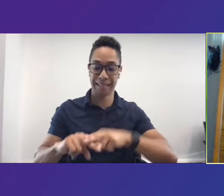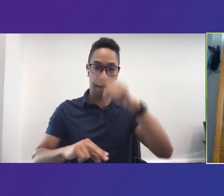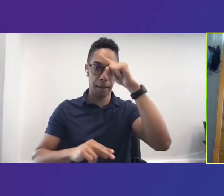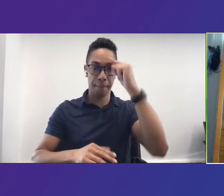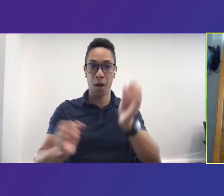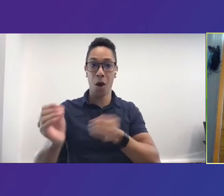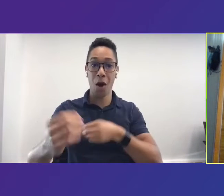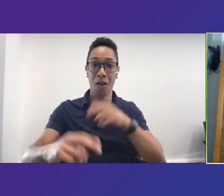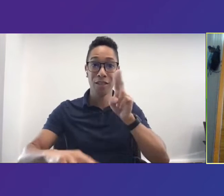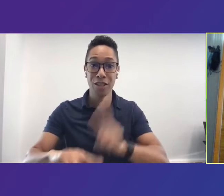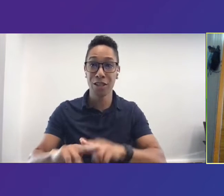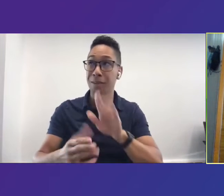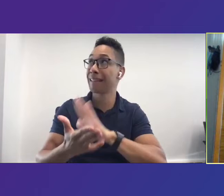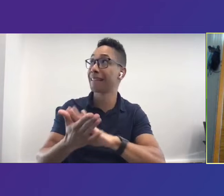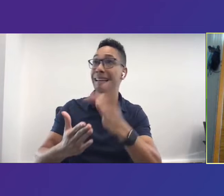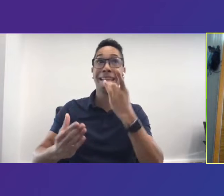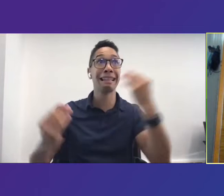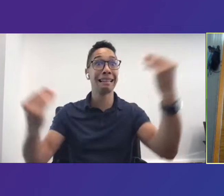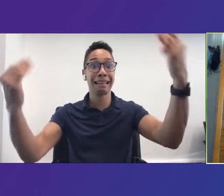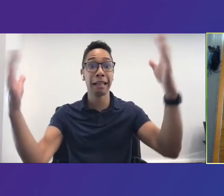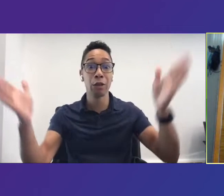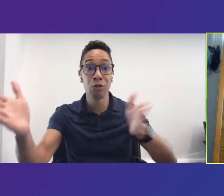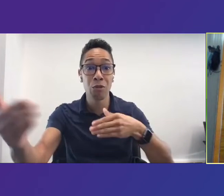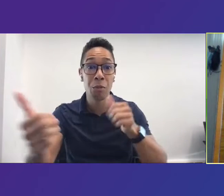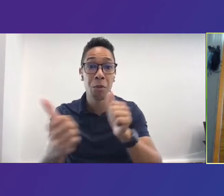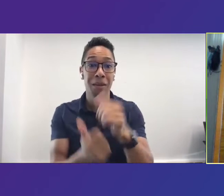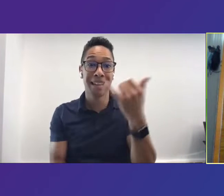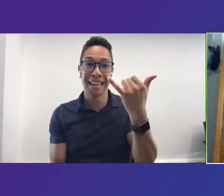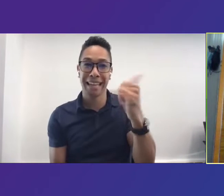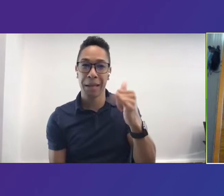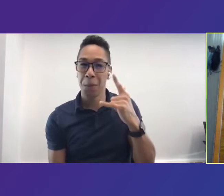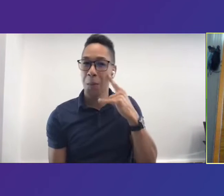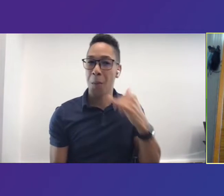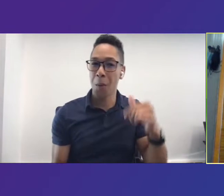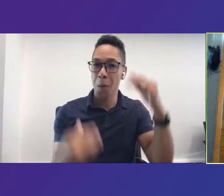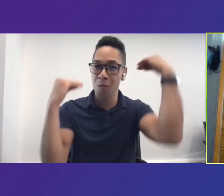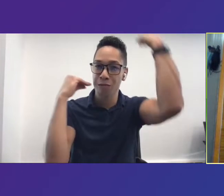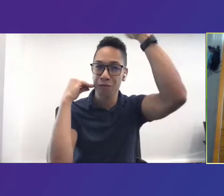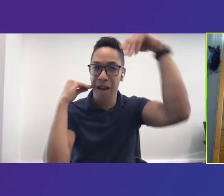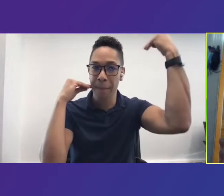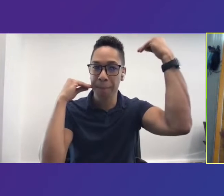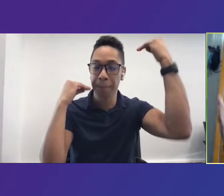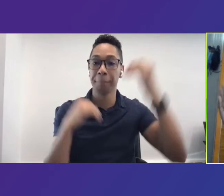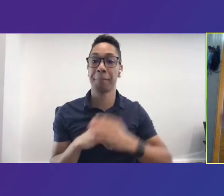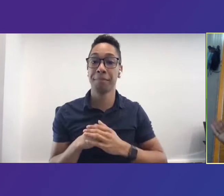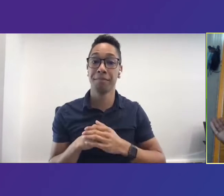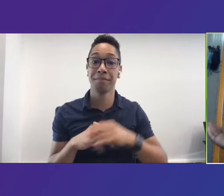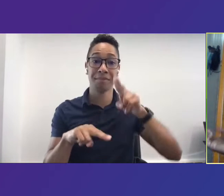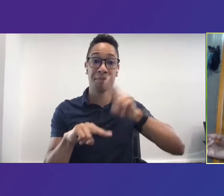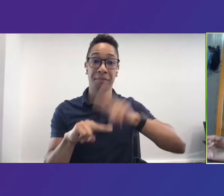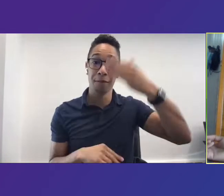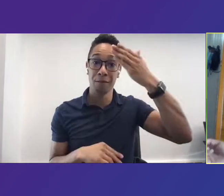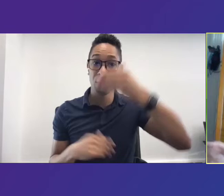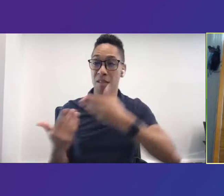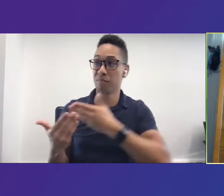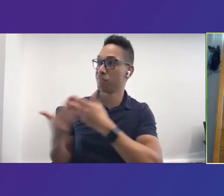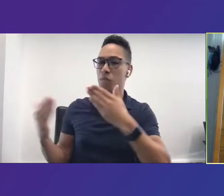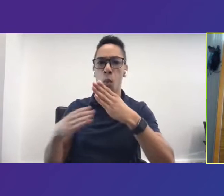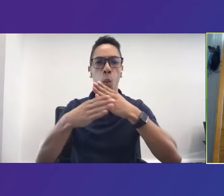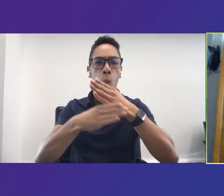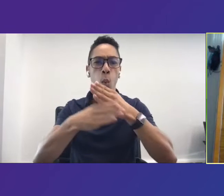room, wearing a yellow gold headscarf, and sitting in front of a wooden